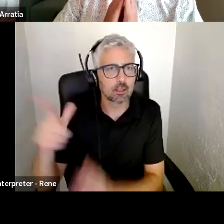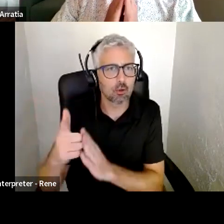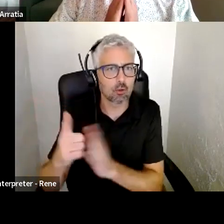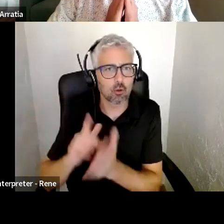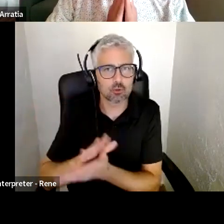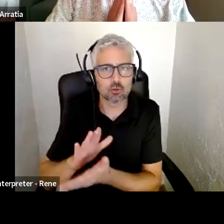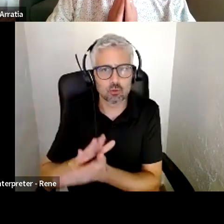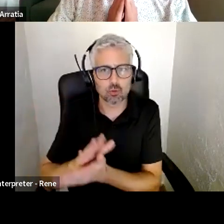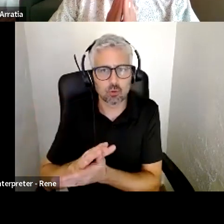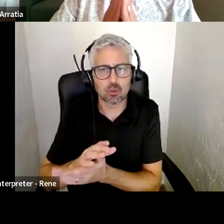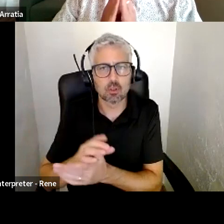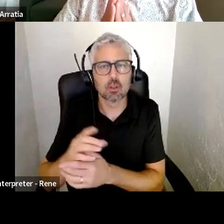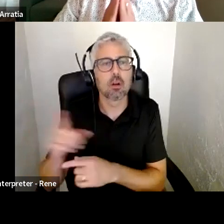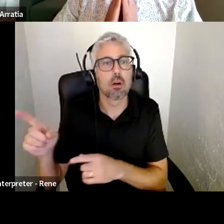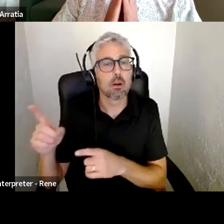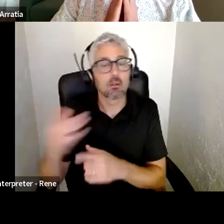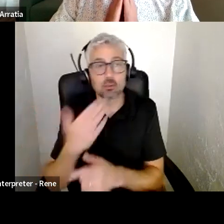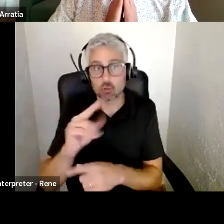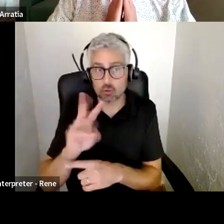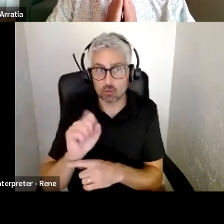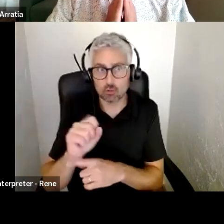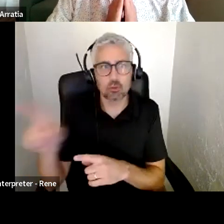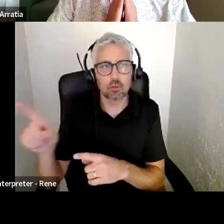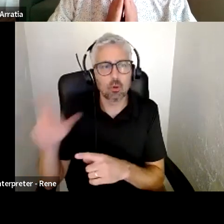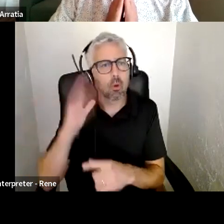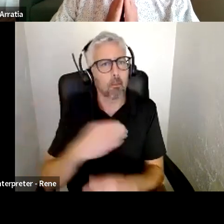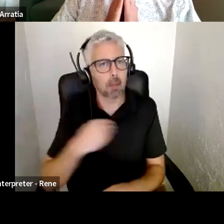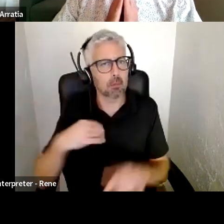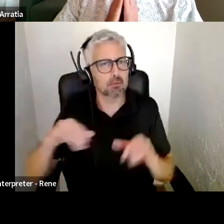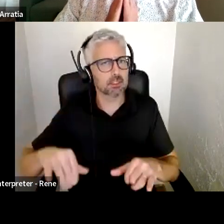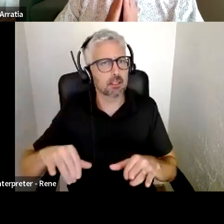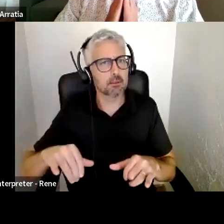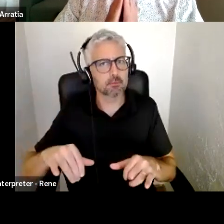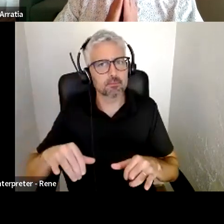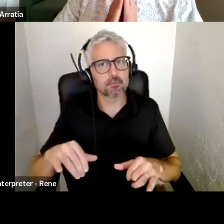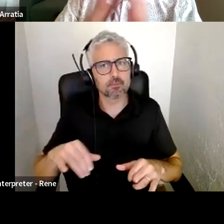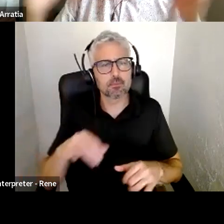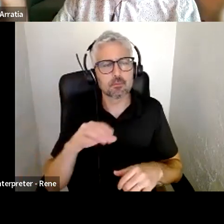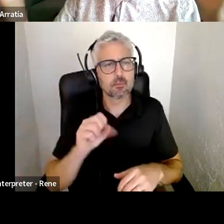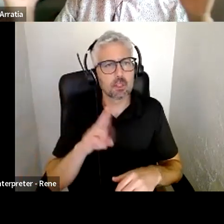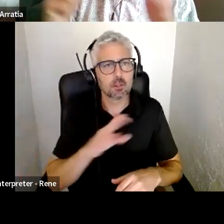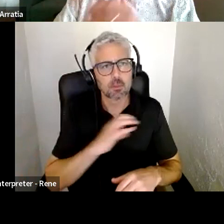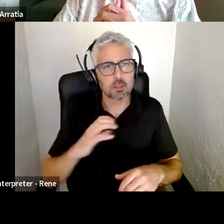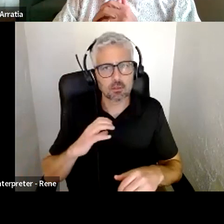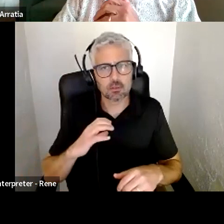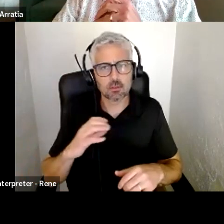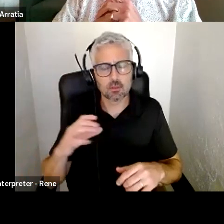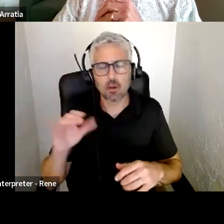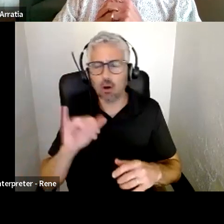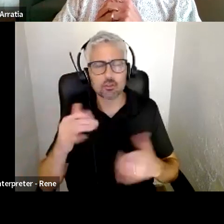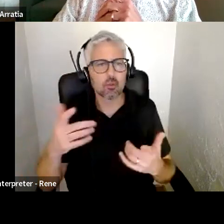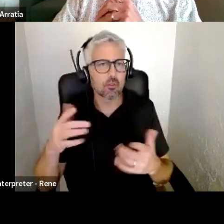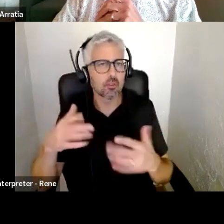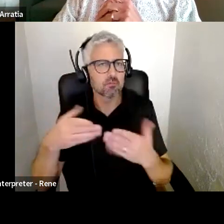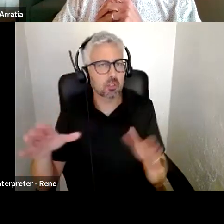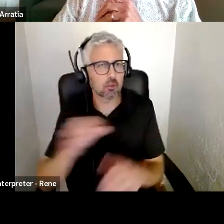school of law, but he's gonna remain, the good news, he's gonna remain as a member of the subcommittee and the committee at large, of course.